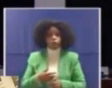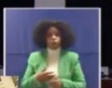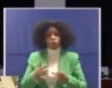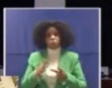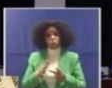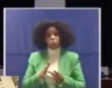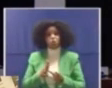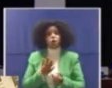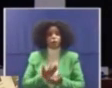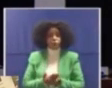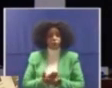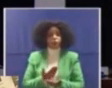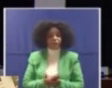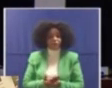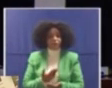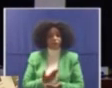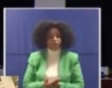potential.